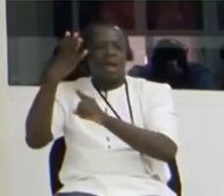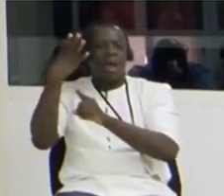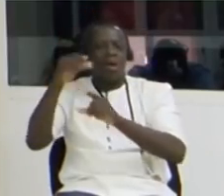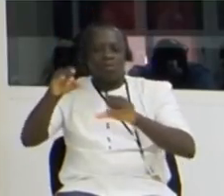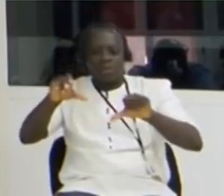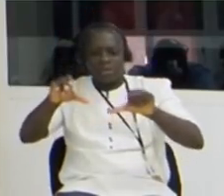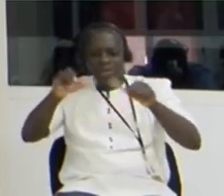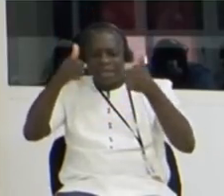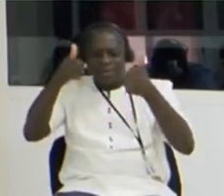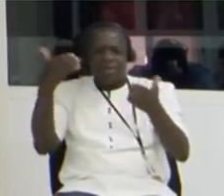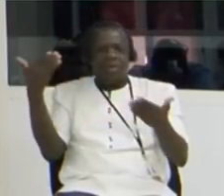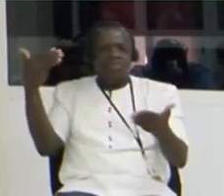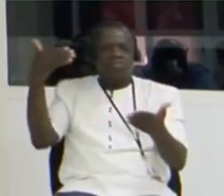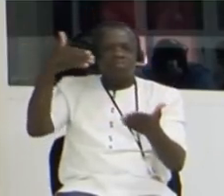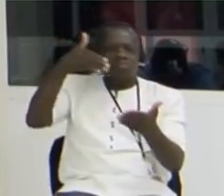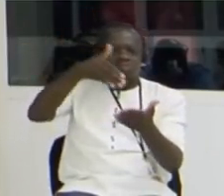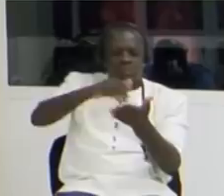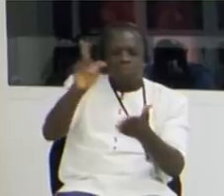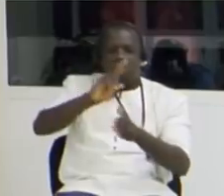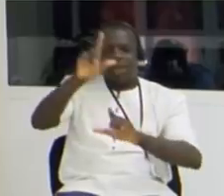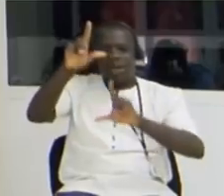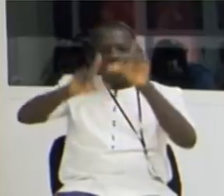and up to what point did it end?